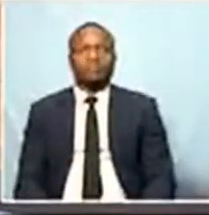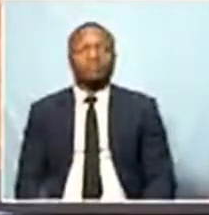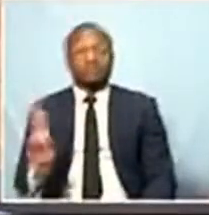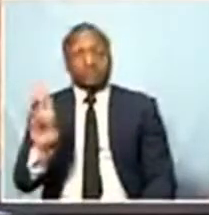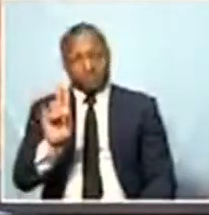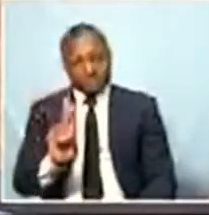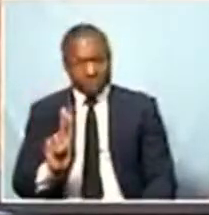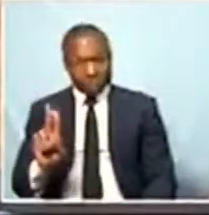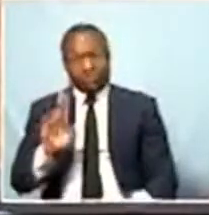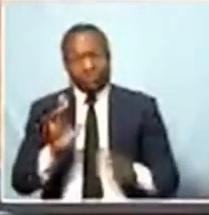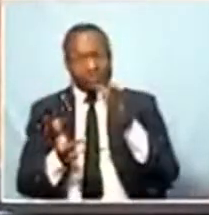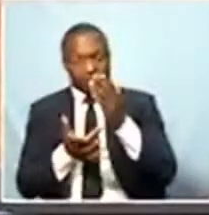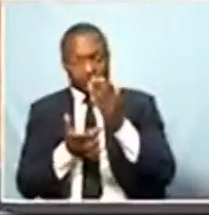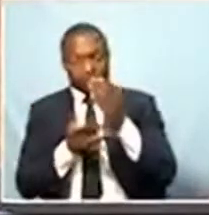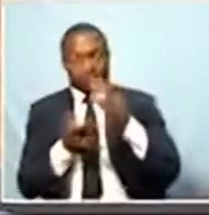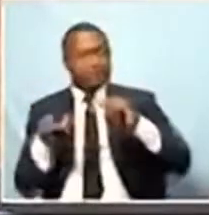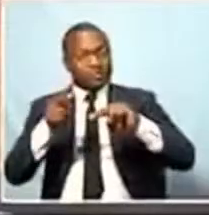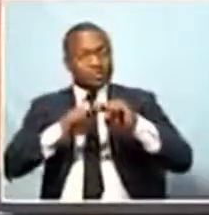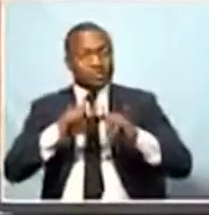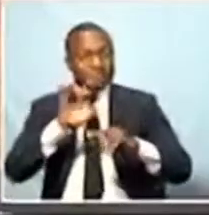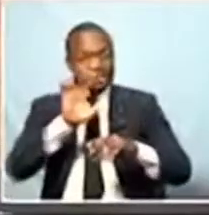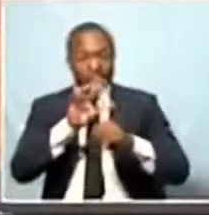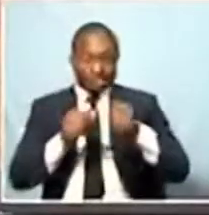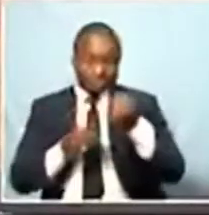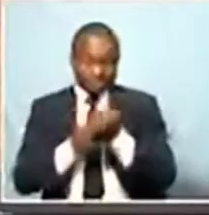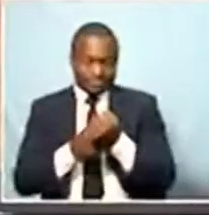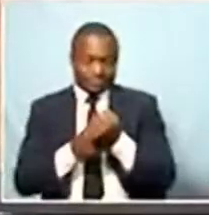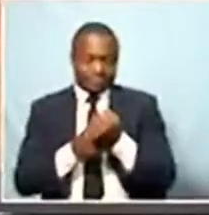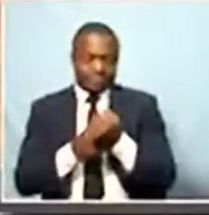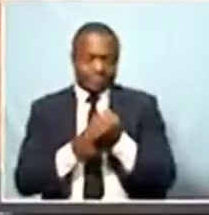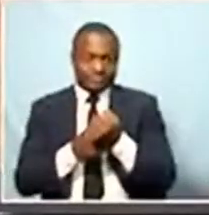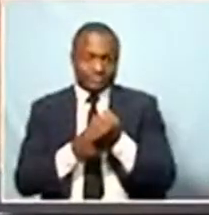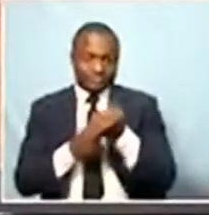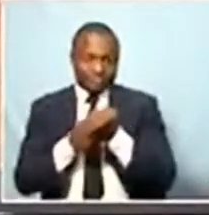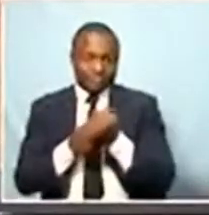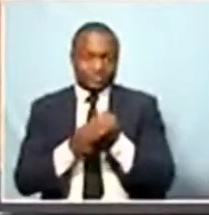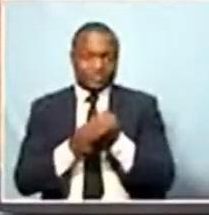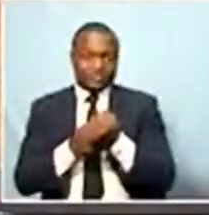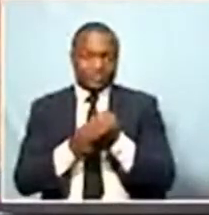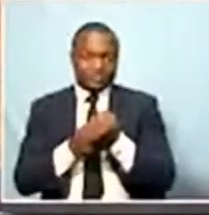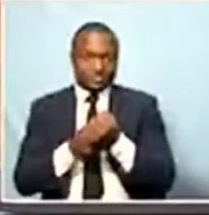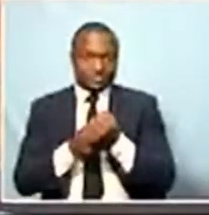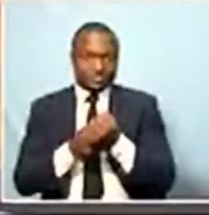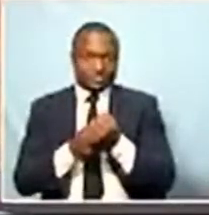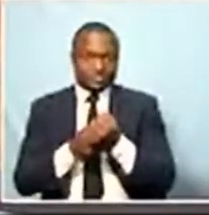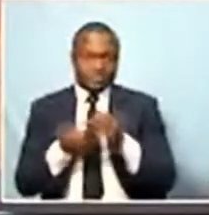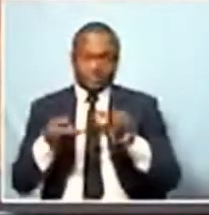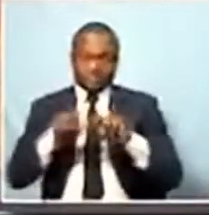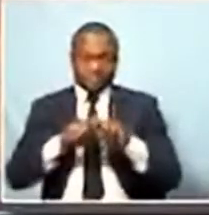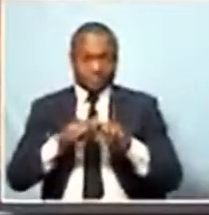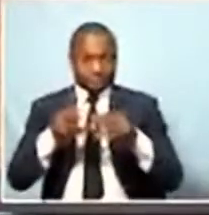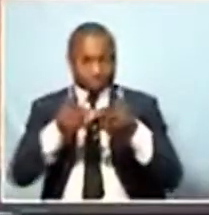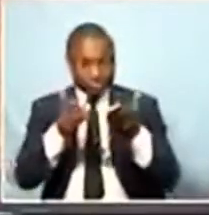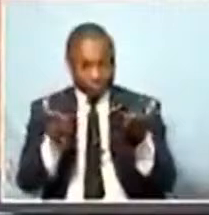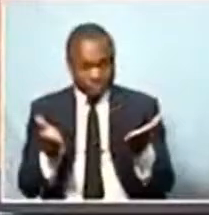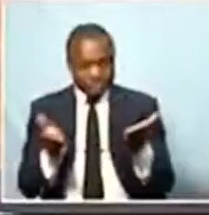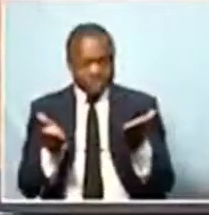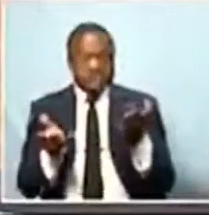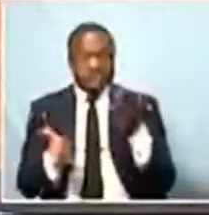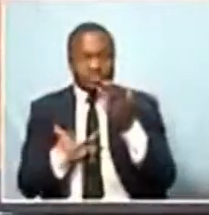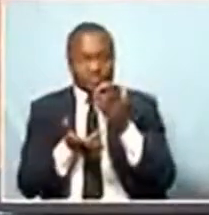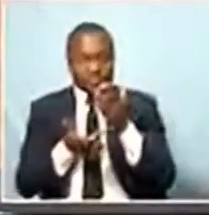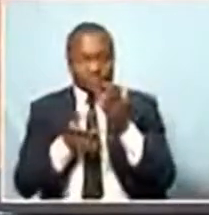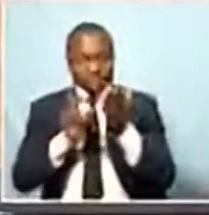to increase your support or to improve your support to them. Their own digitization program,